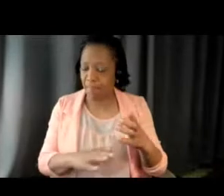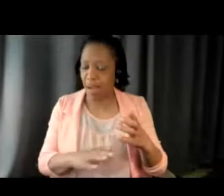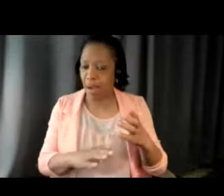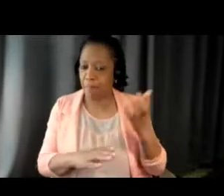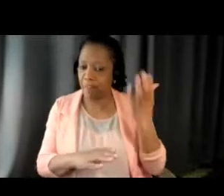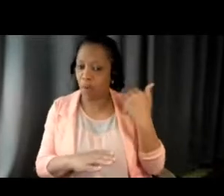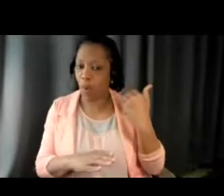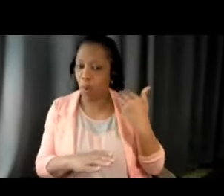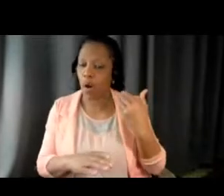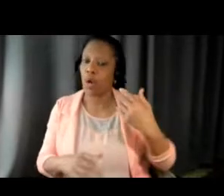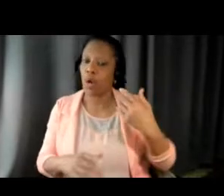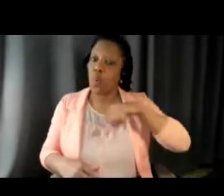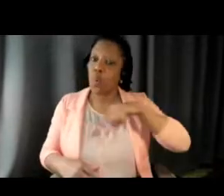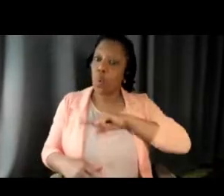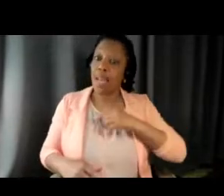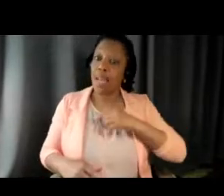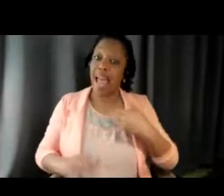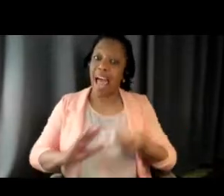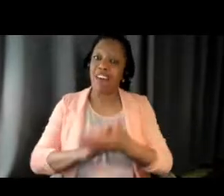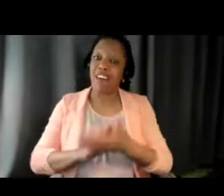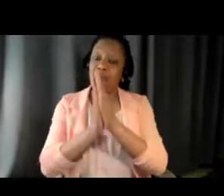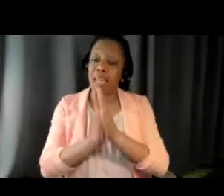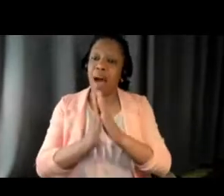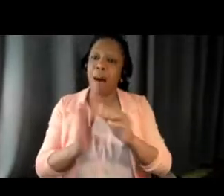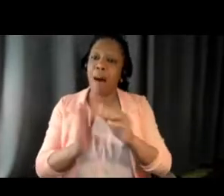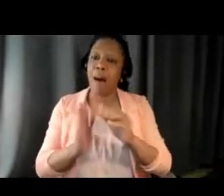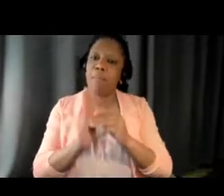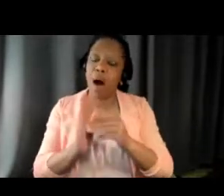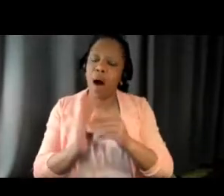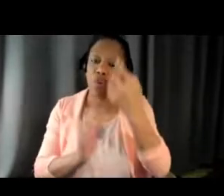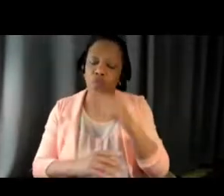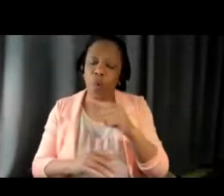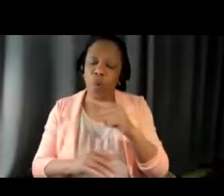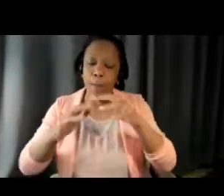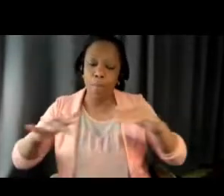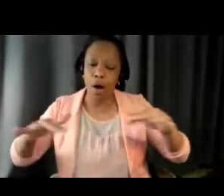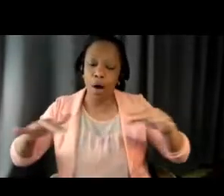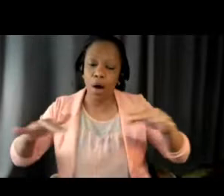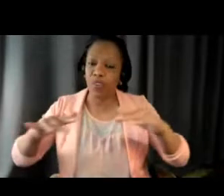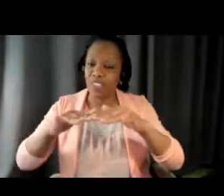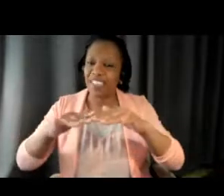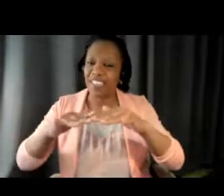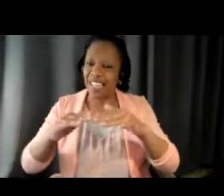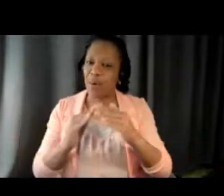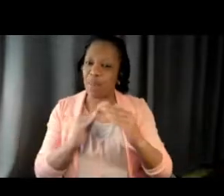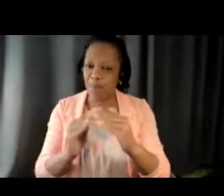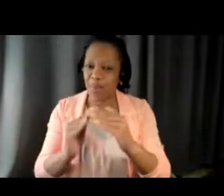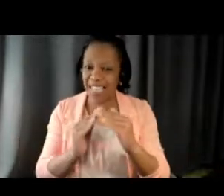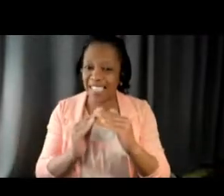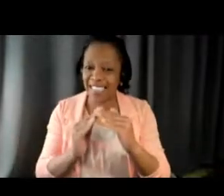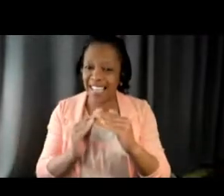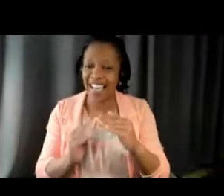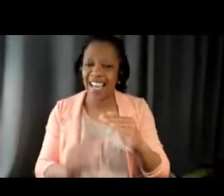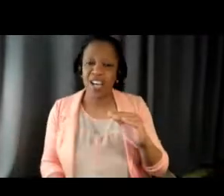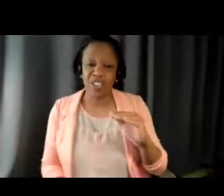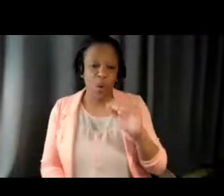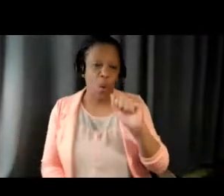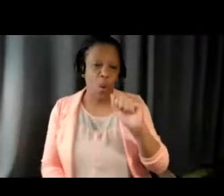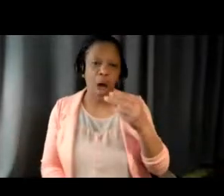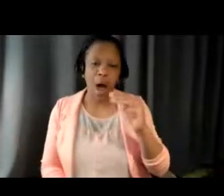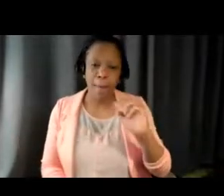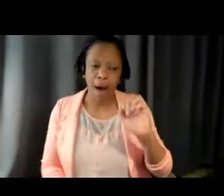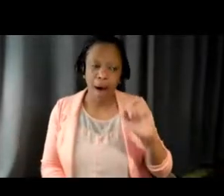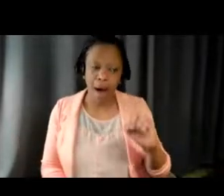get together and do, multiracial communities at that. So IMAN is a beautiful thing in 25 years.